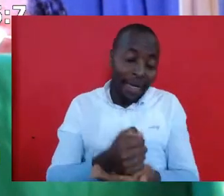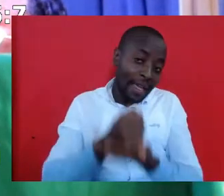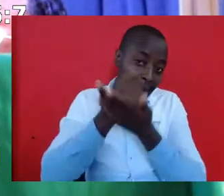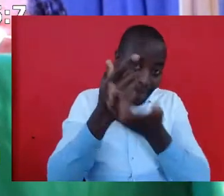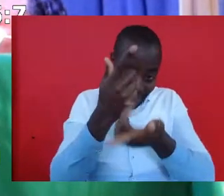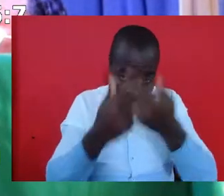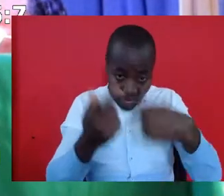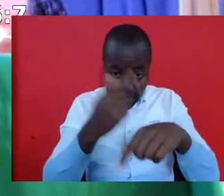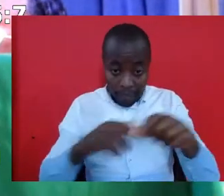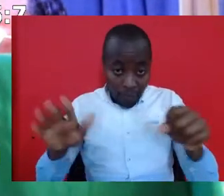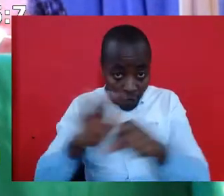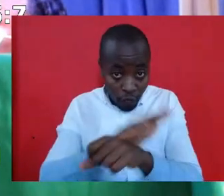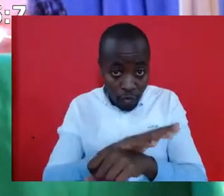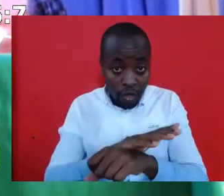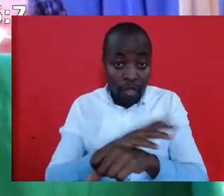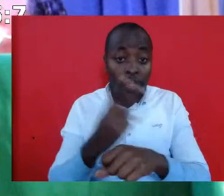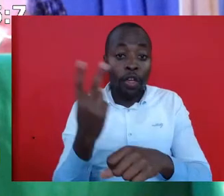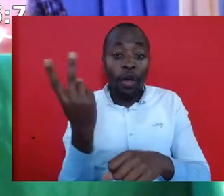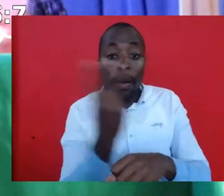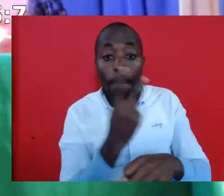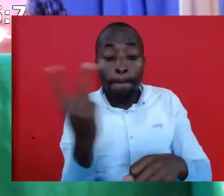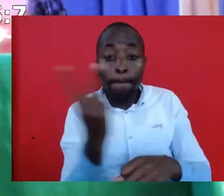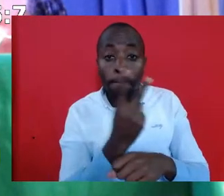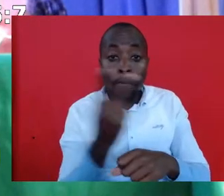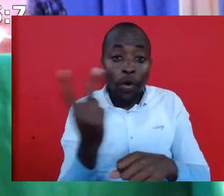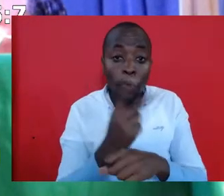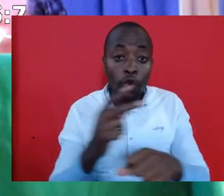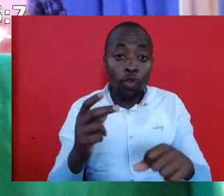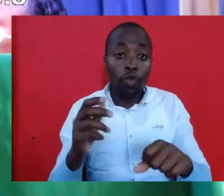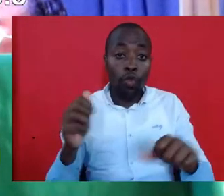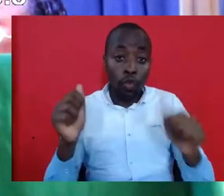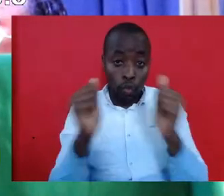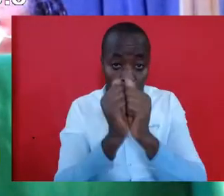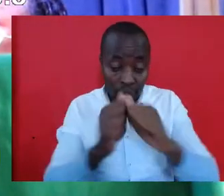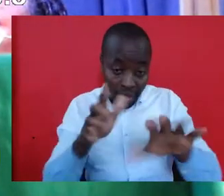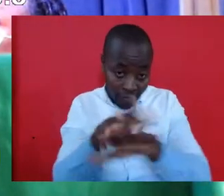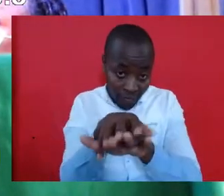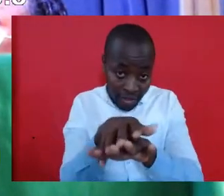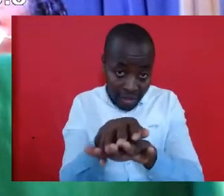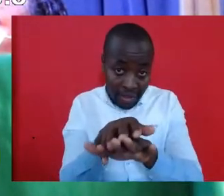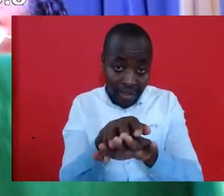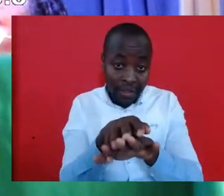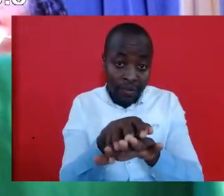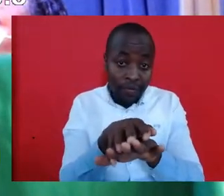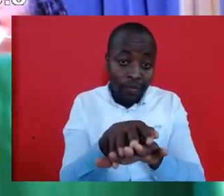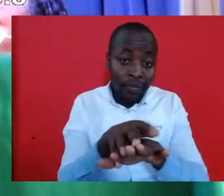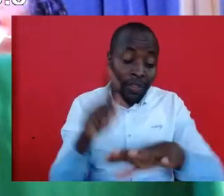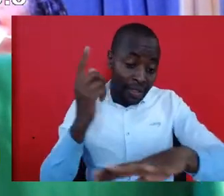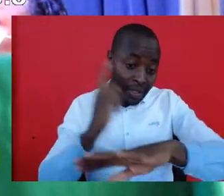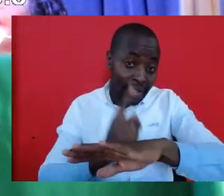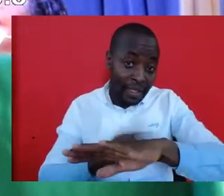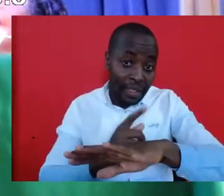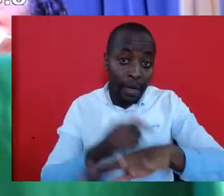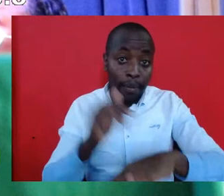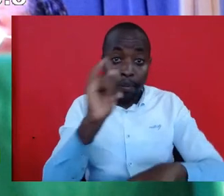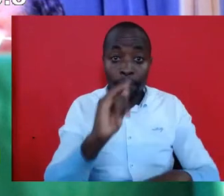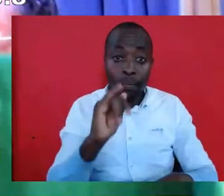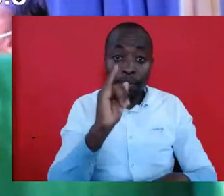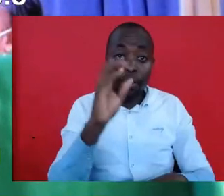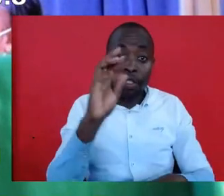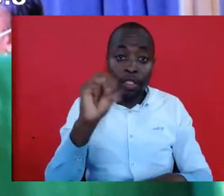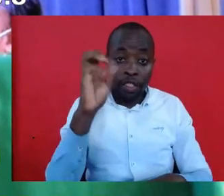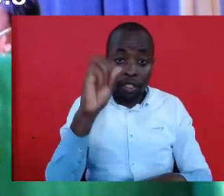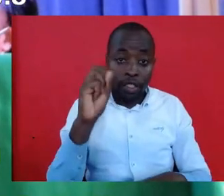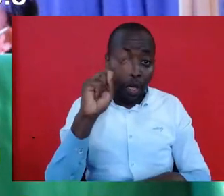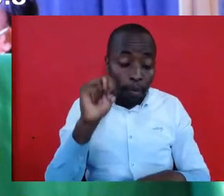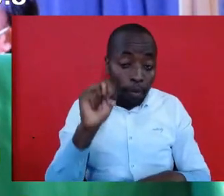filled both boats so full that they began to sink. When Simon Peter saw this, he fell at